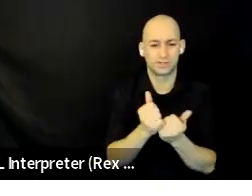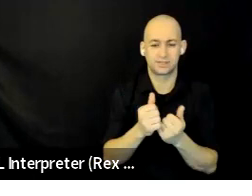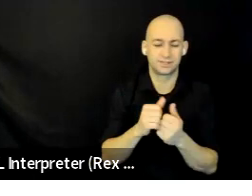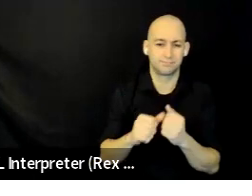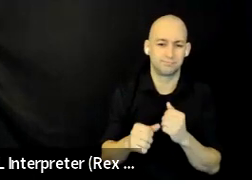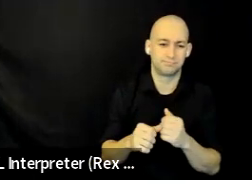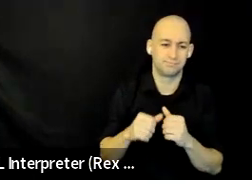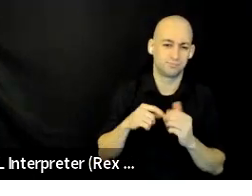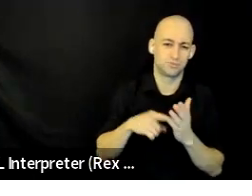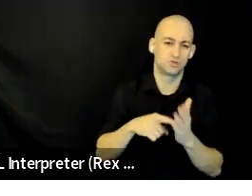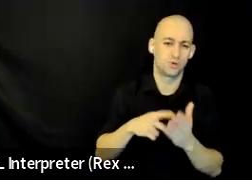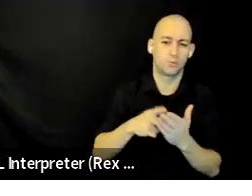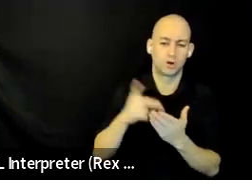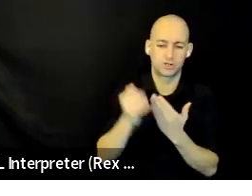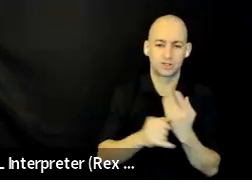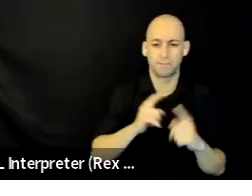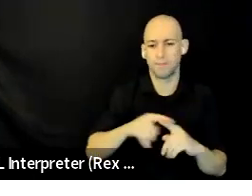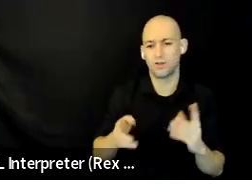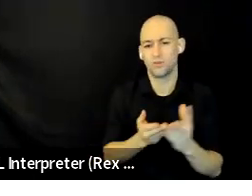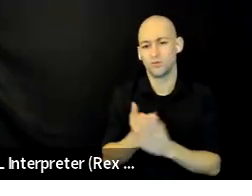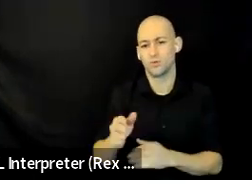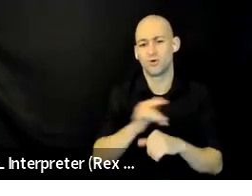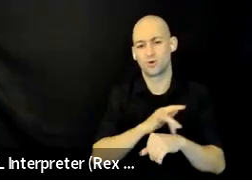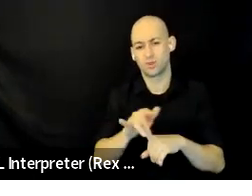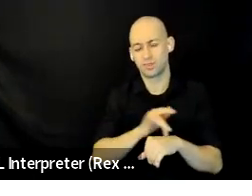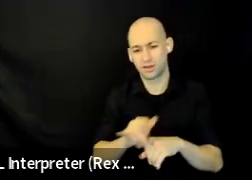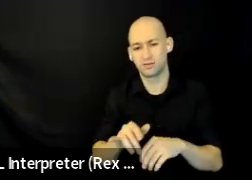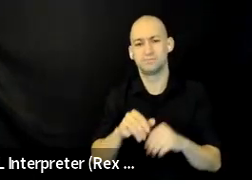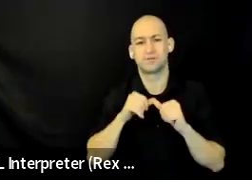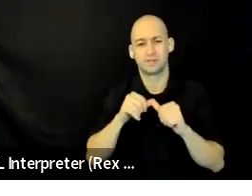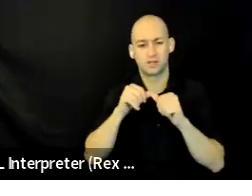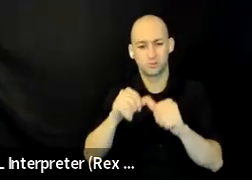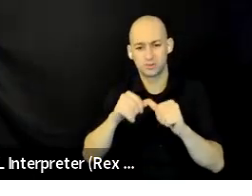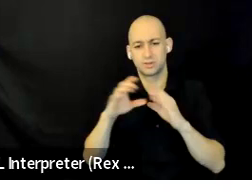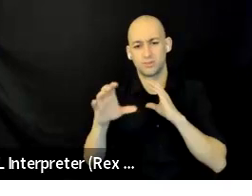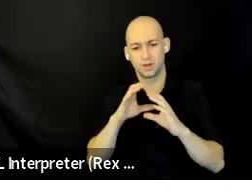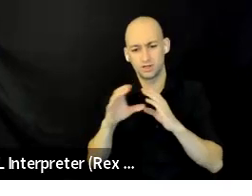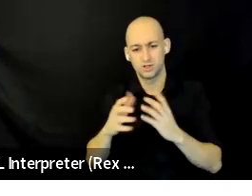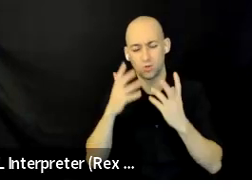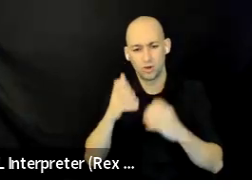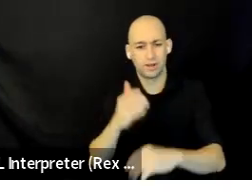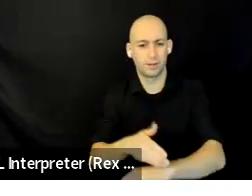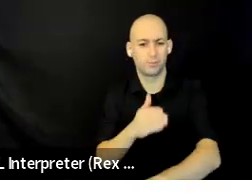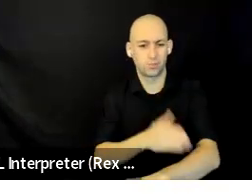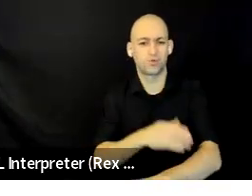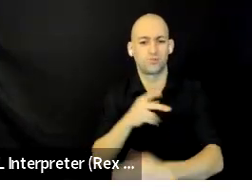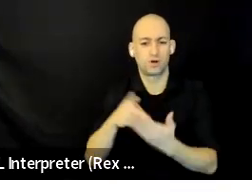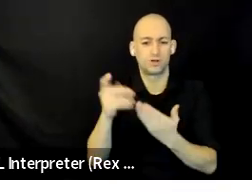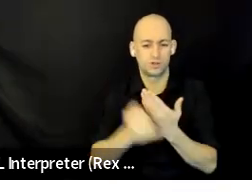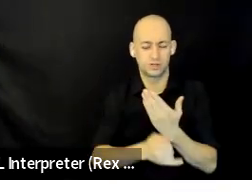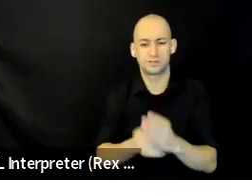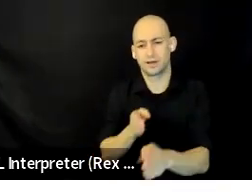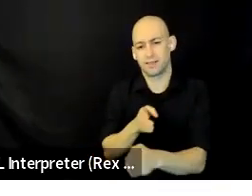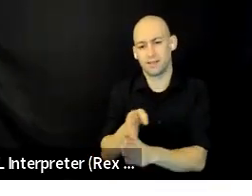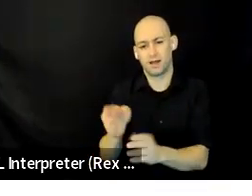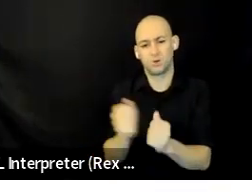through early, effective, and continuous communication and collaboration, our goal is to improve projects and better align them with CAPDI and